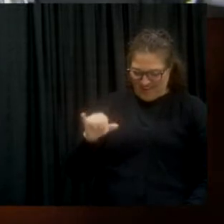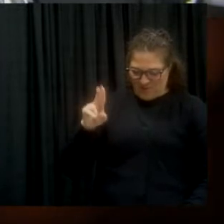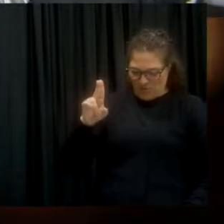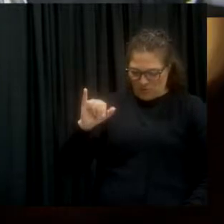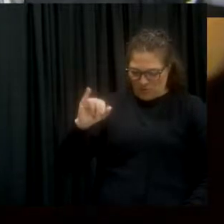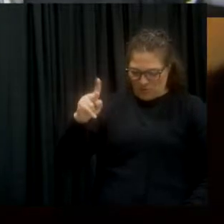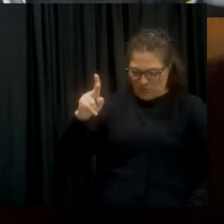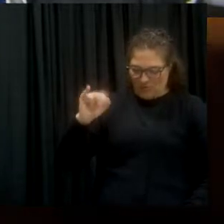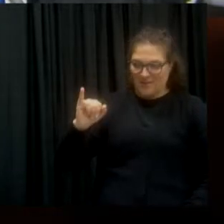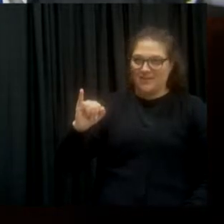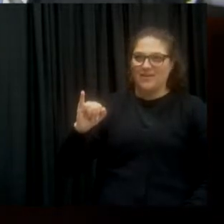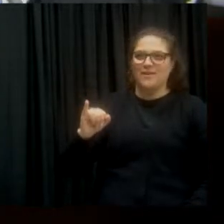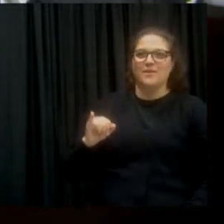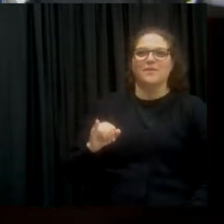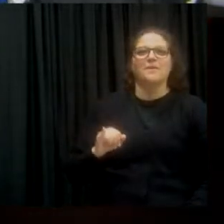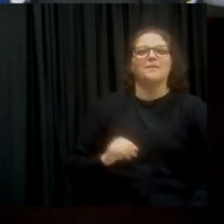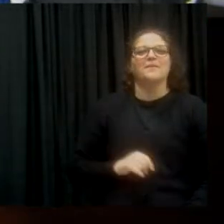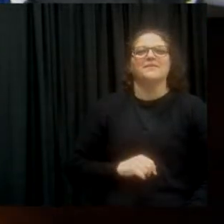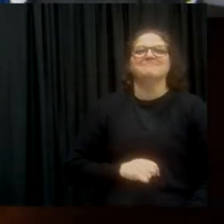Harry Boy Wiki Reefy.